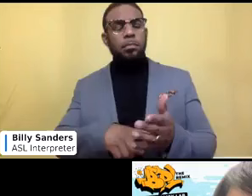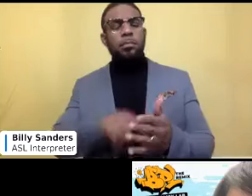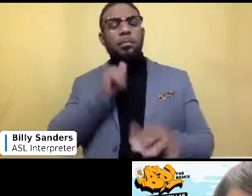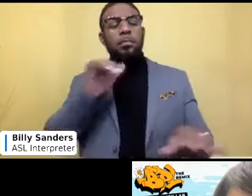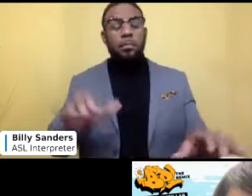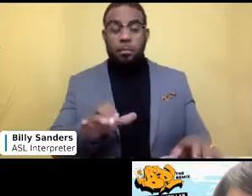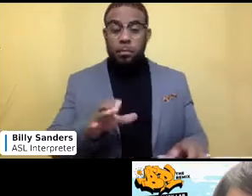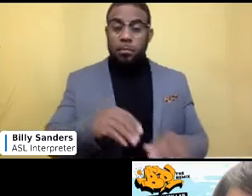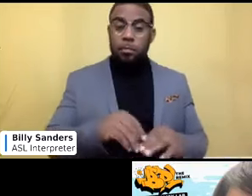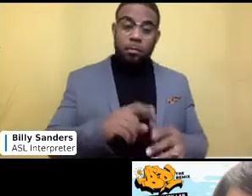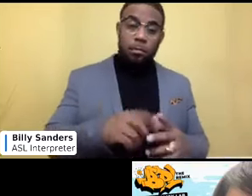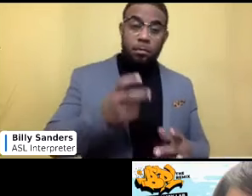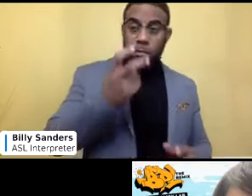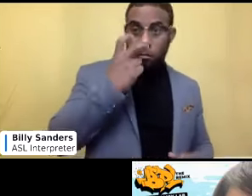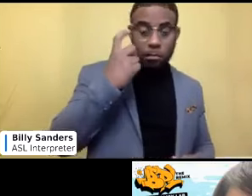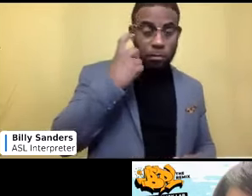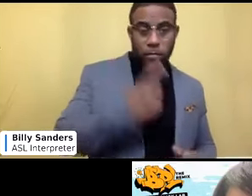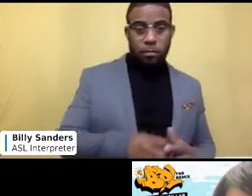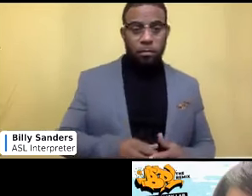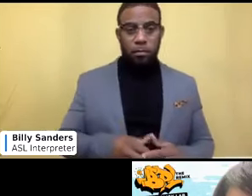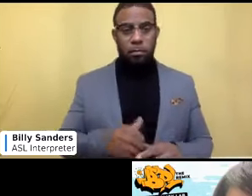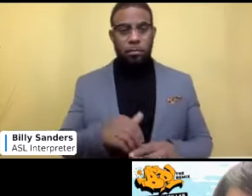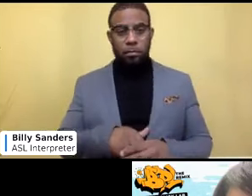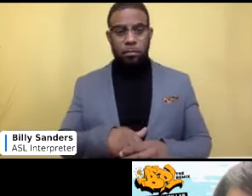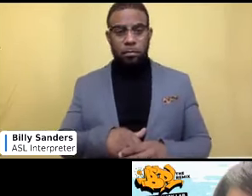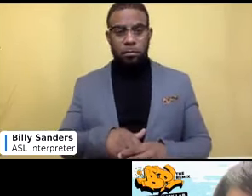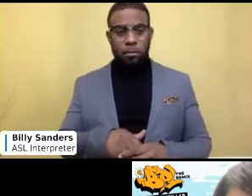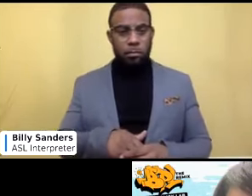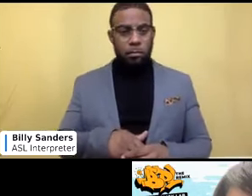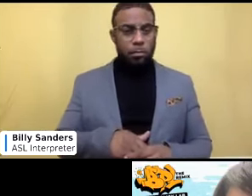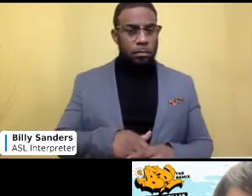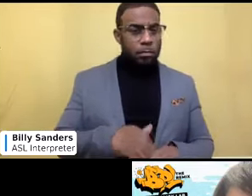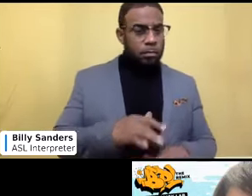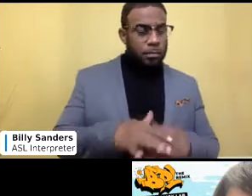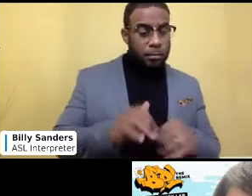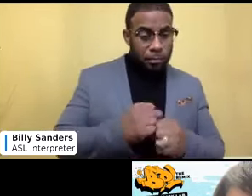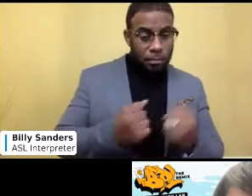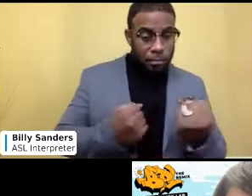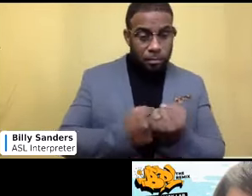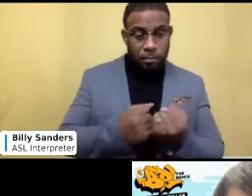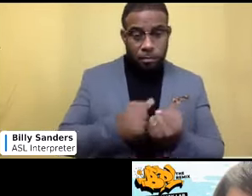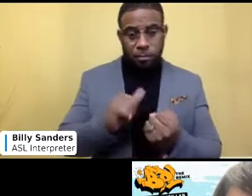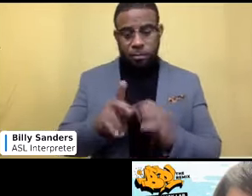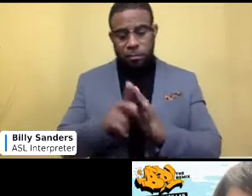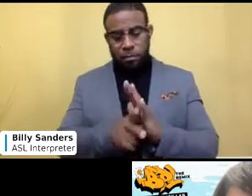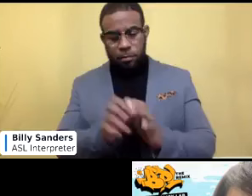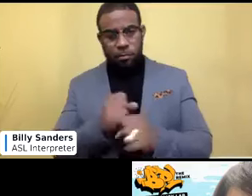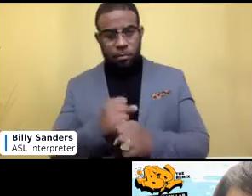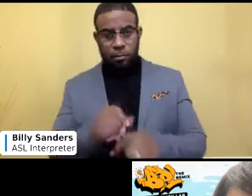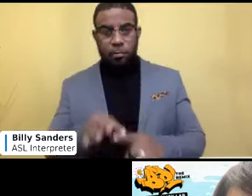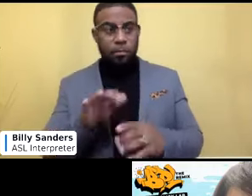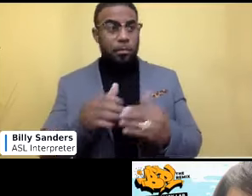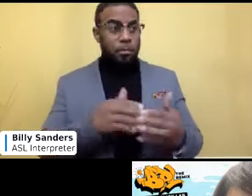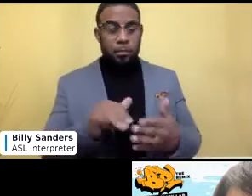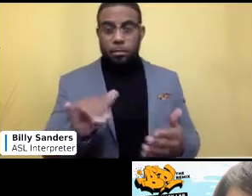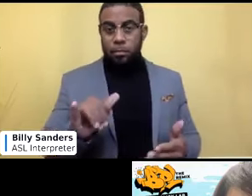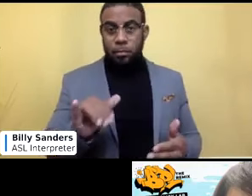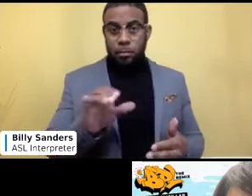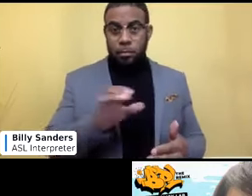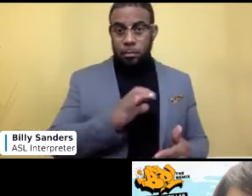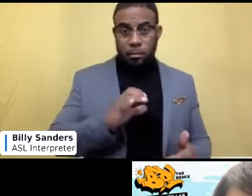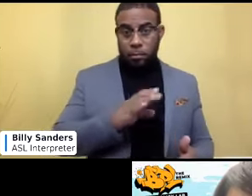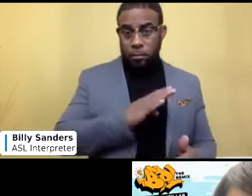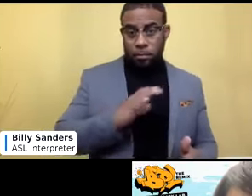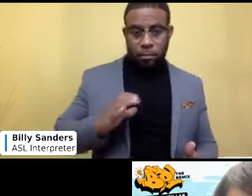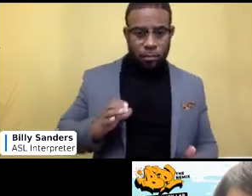inaction or the blind eye and the naked support that our policymakers, even like Congressional Black Caucus,